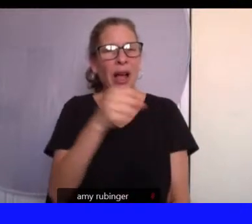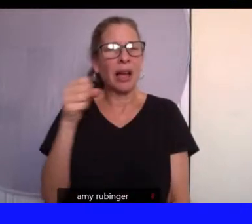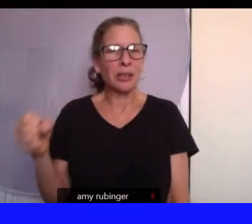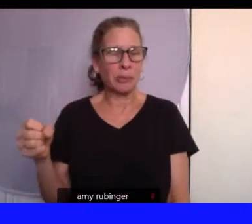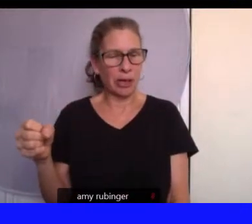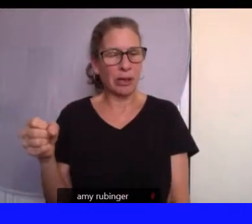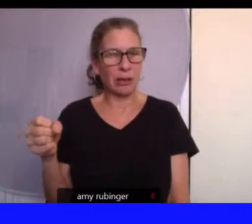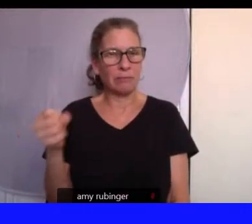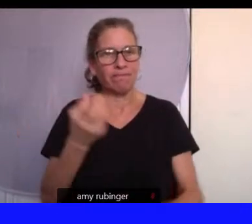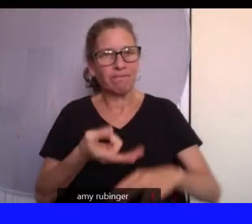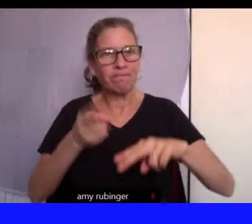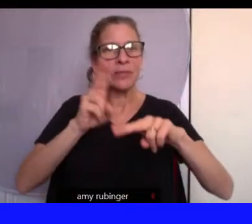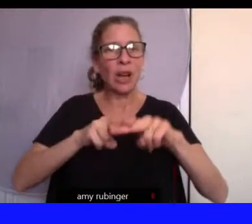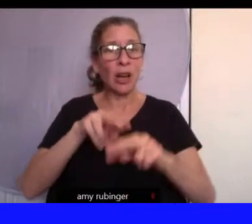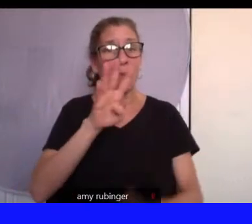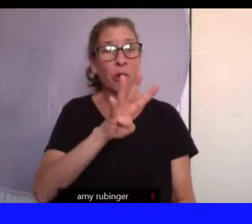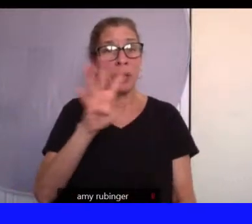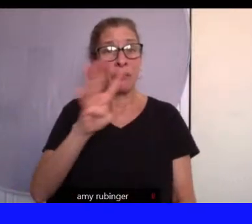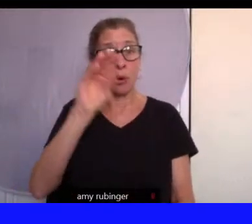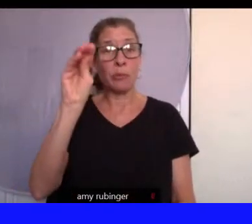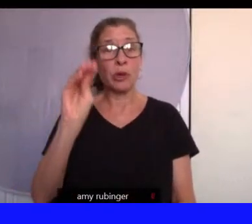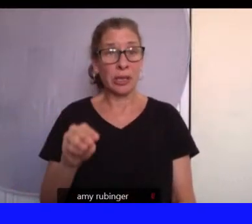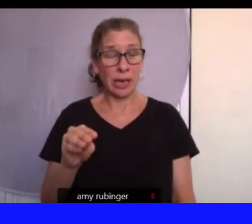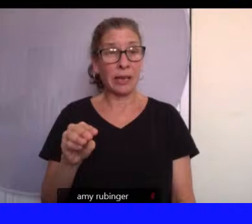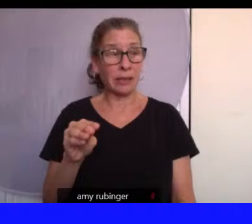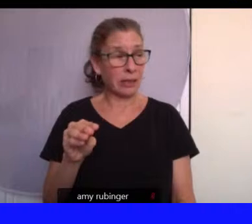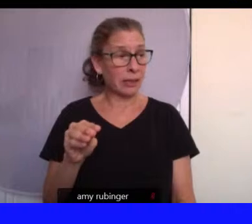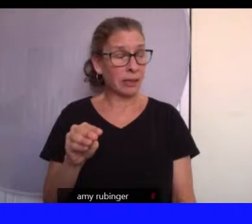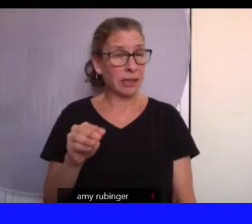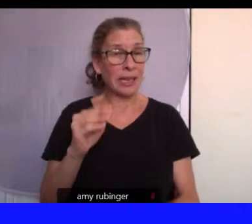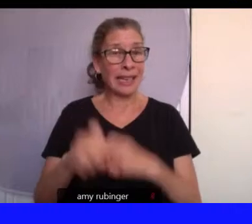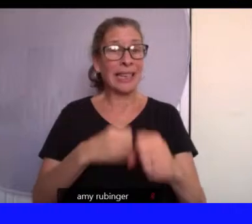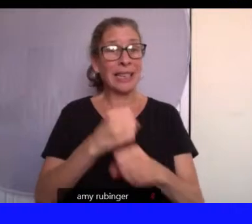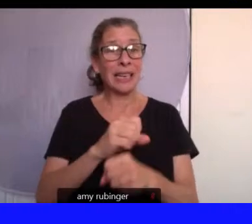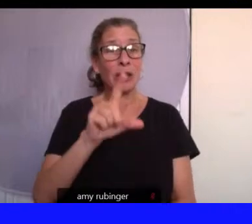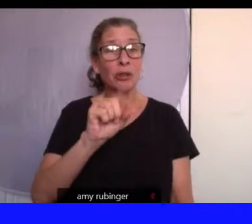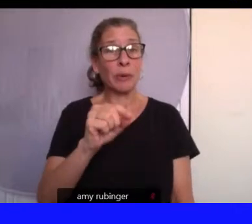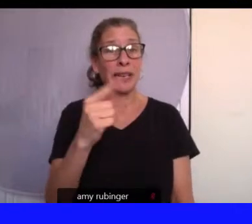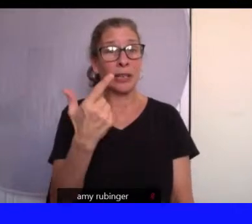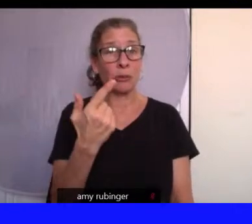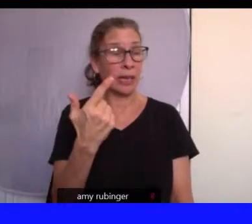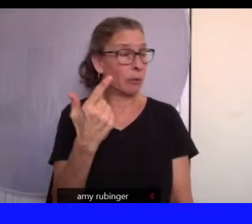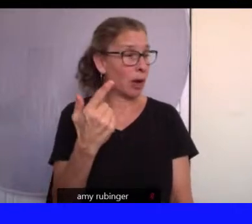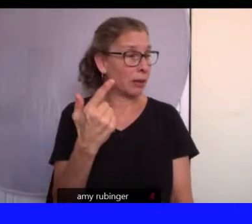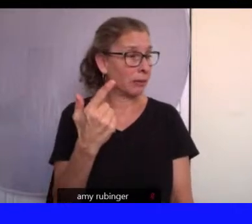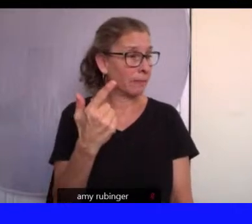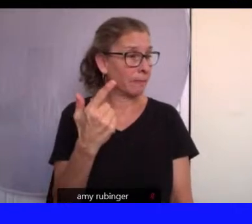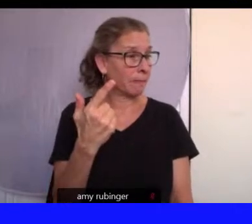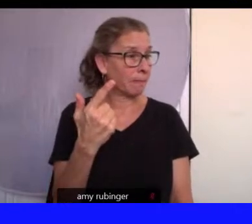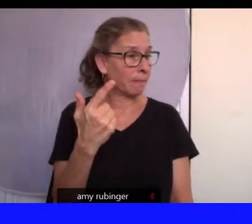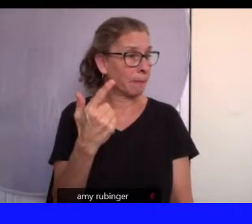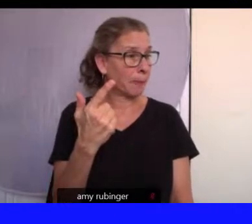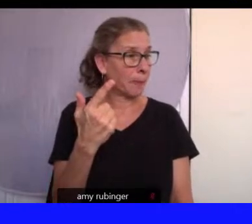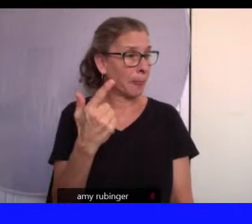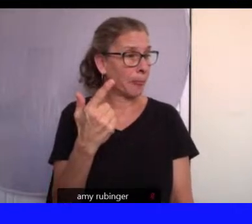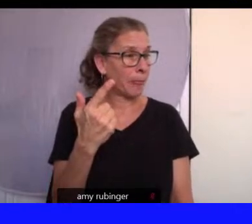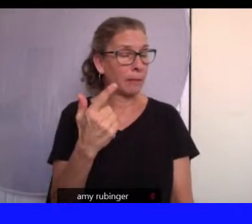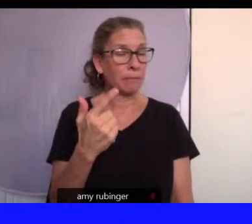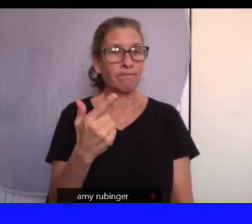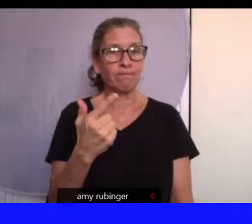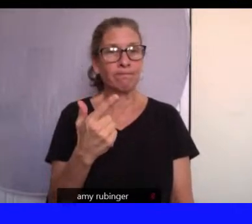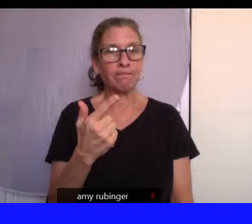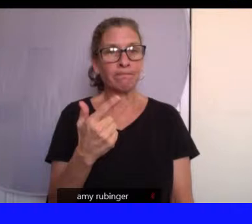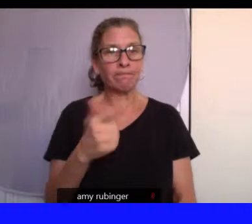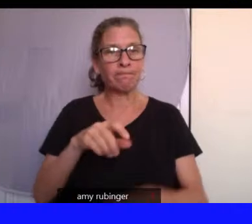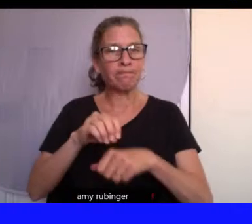in capturing and billing for the revenue we're entitled to across the system. So the ACO program is built off of